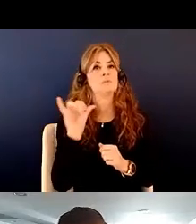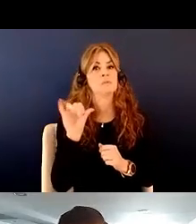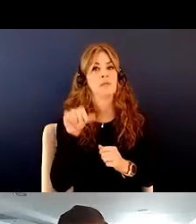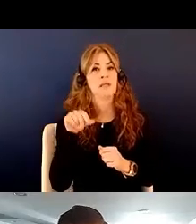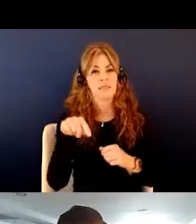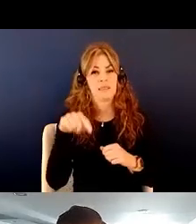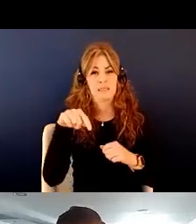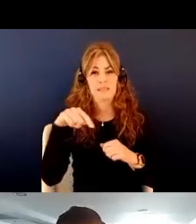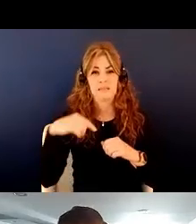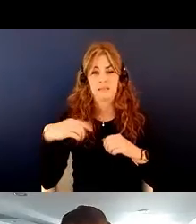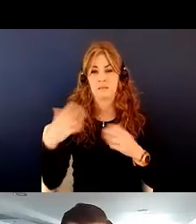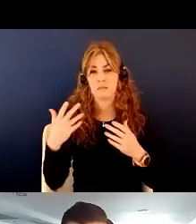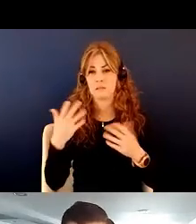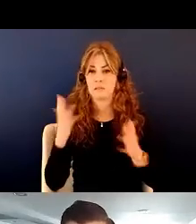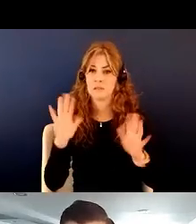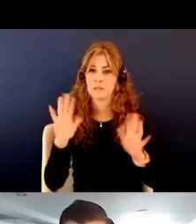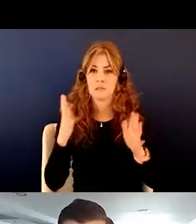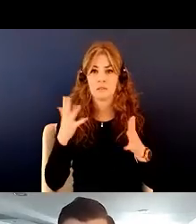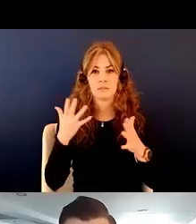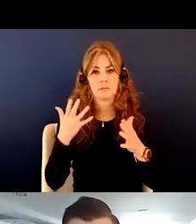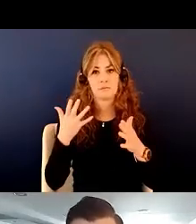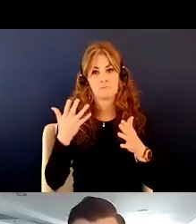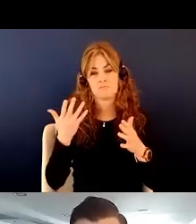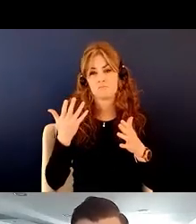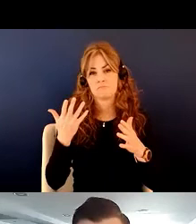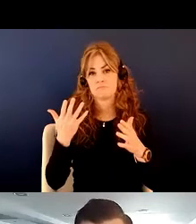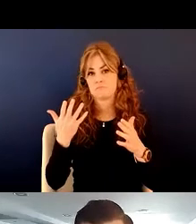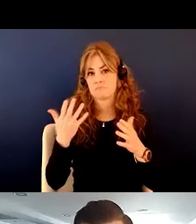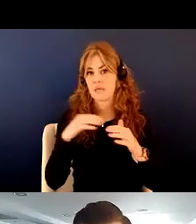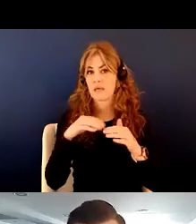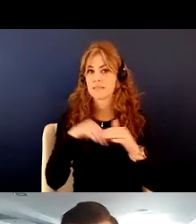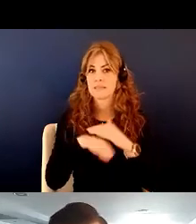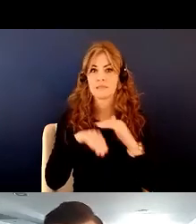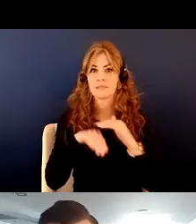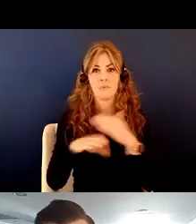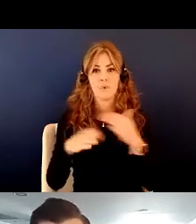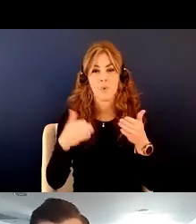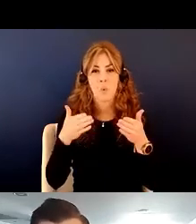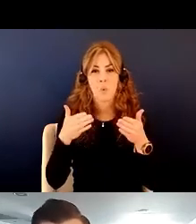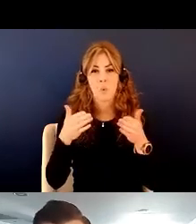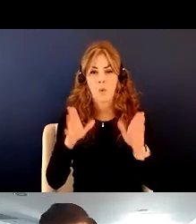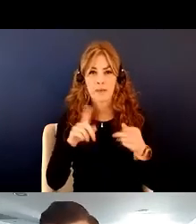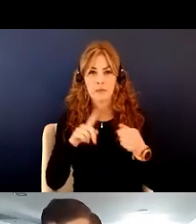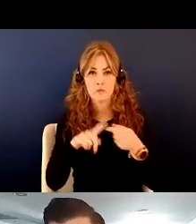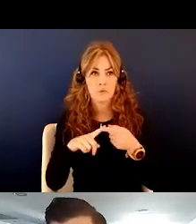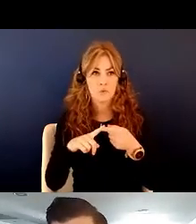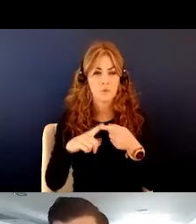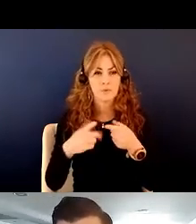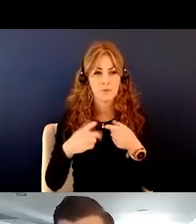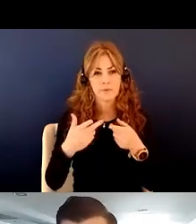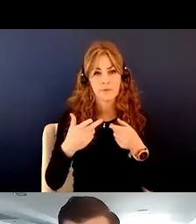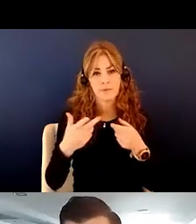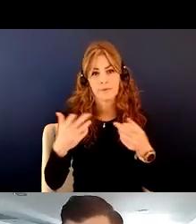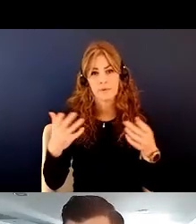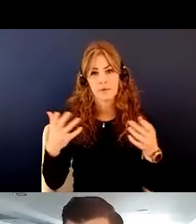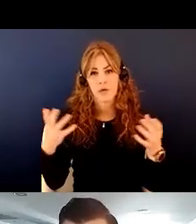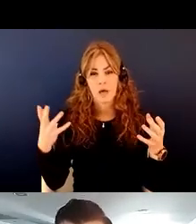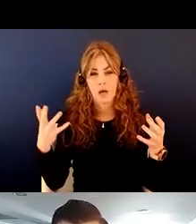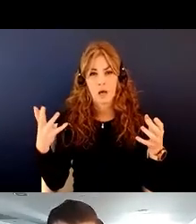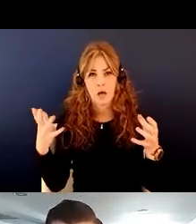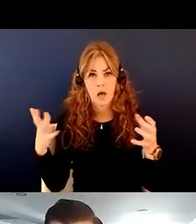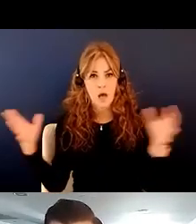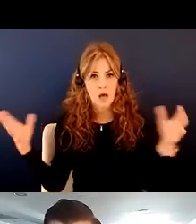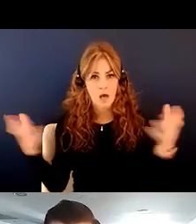fairly accessible set of mechanical processes that are used to combine all of these effect sizes.